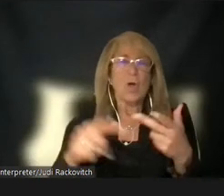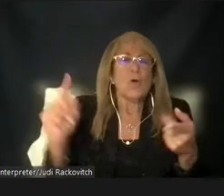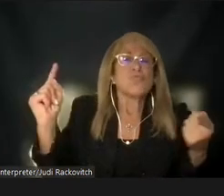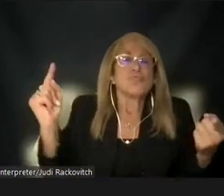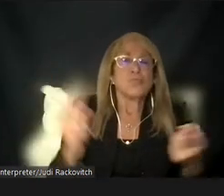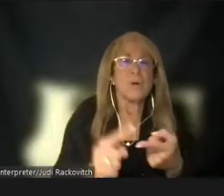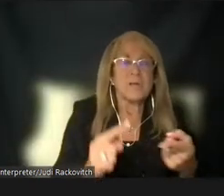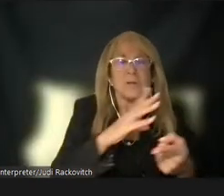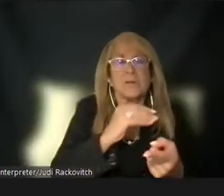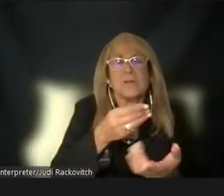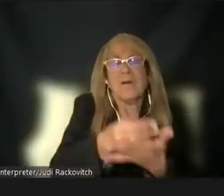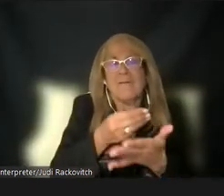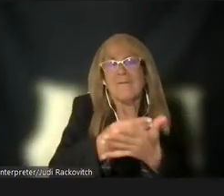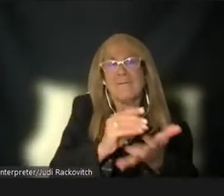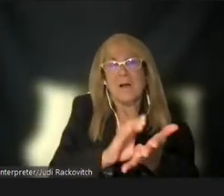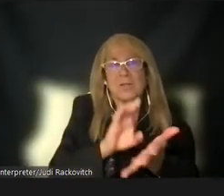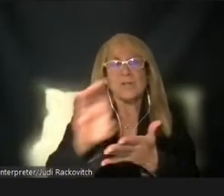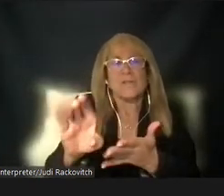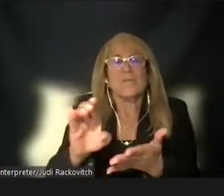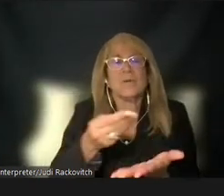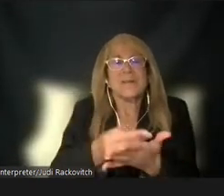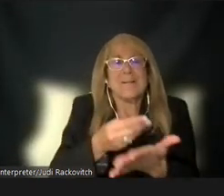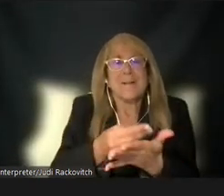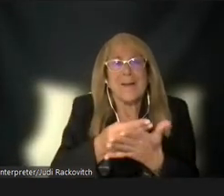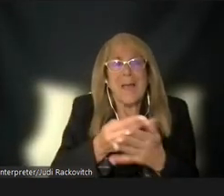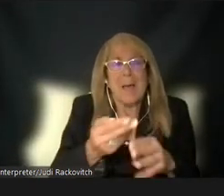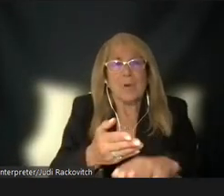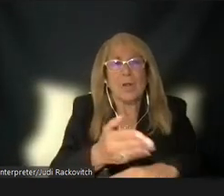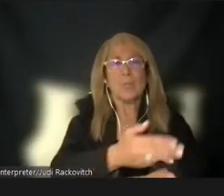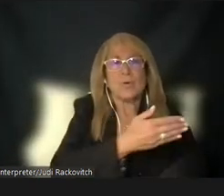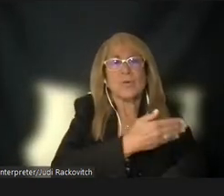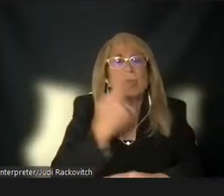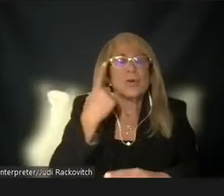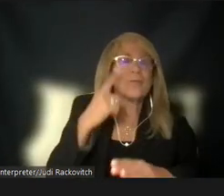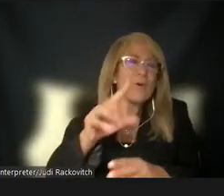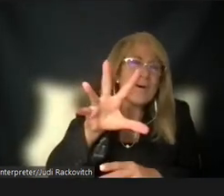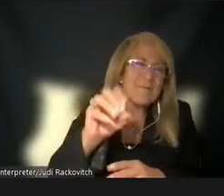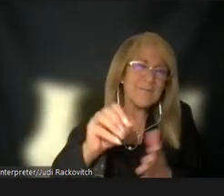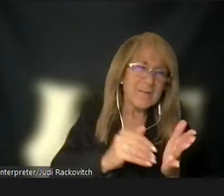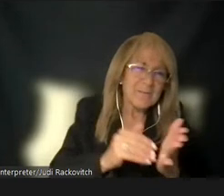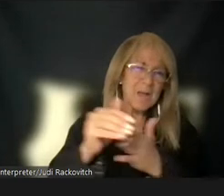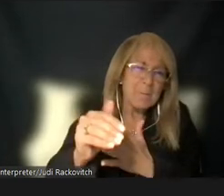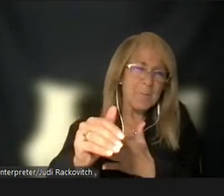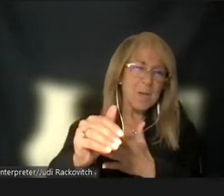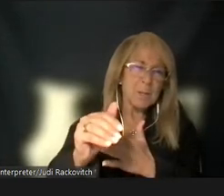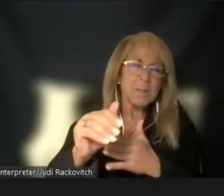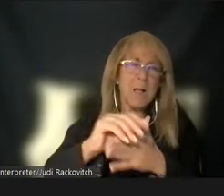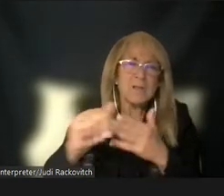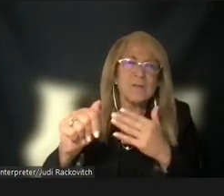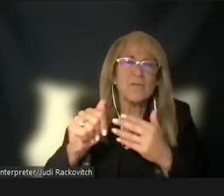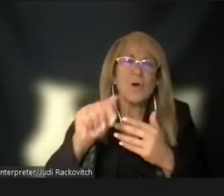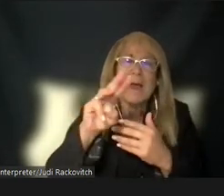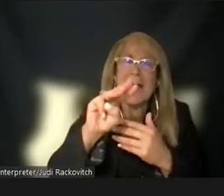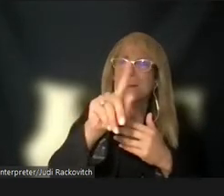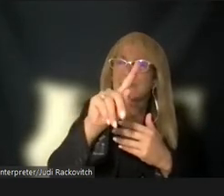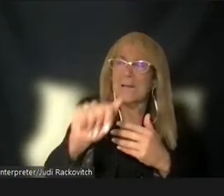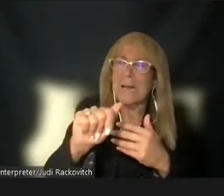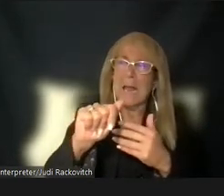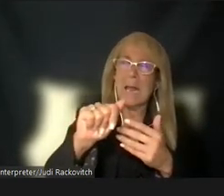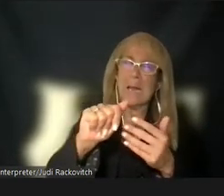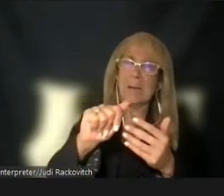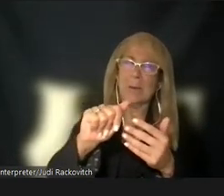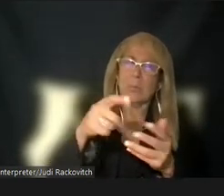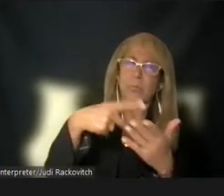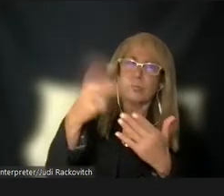for capital improvements and generate sufficient annual net revenue to fund $15 billion for capital projects for the MTA capital program. And